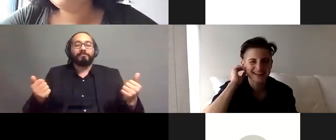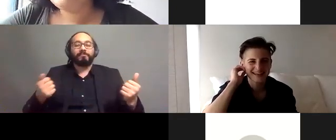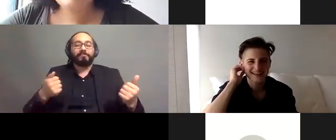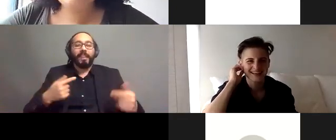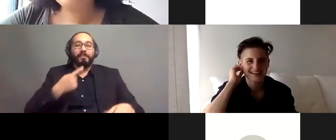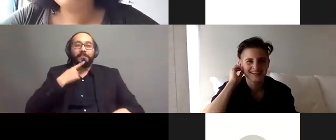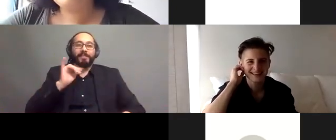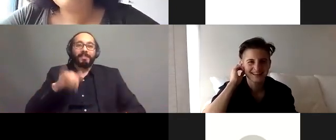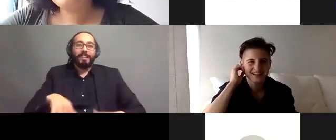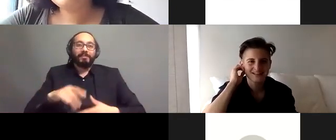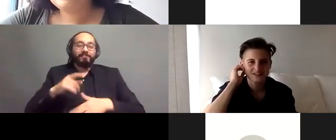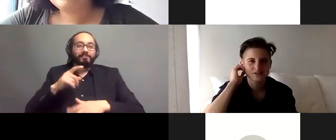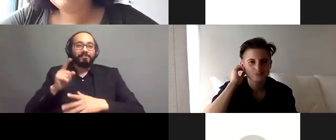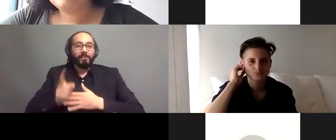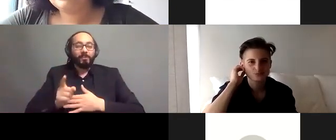moment. And I don't know,